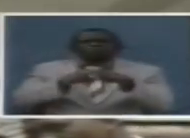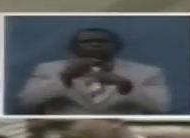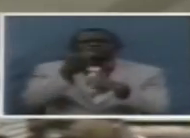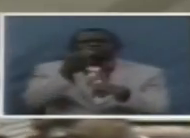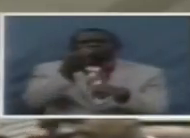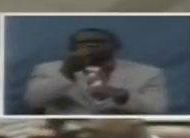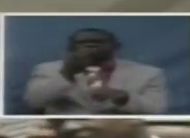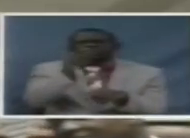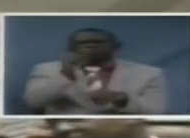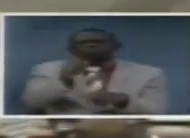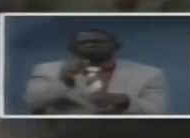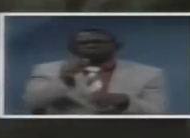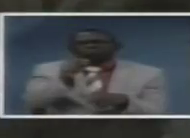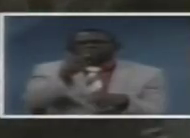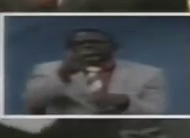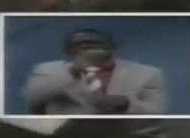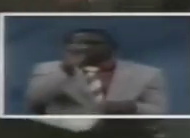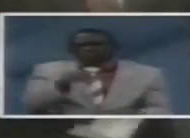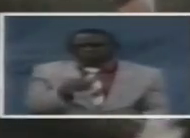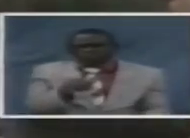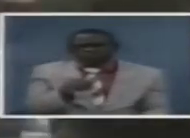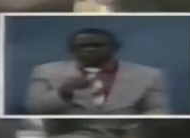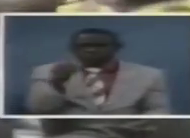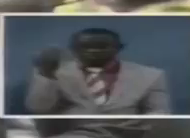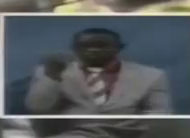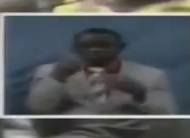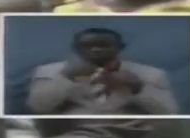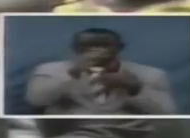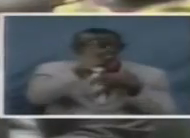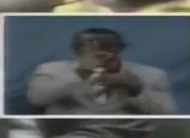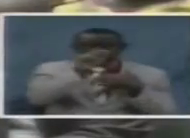12.2% relative to the total loans, compared